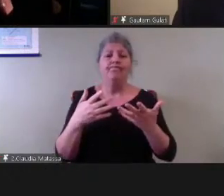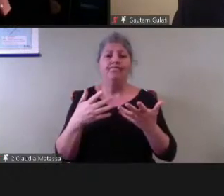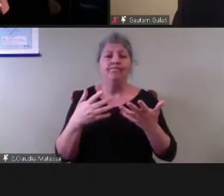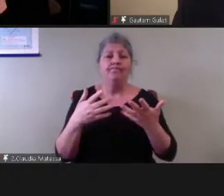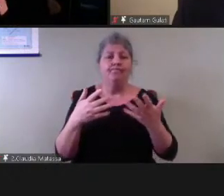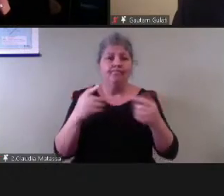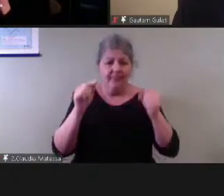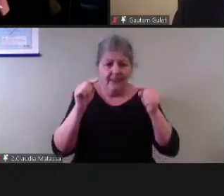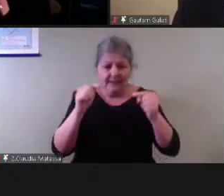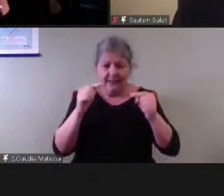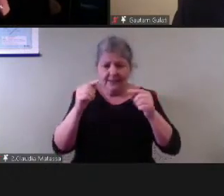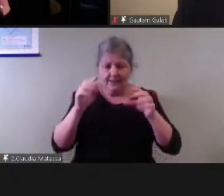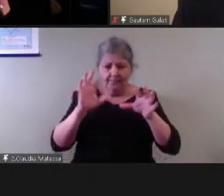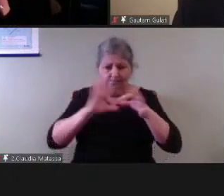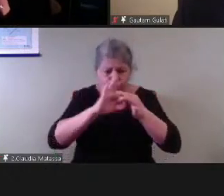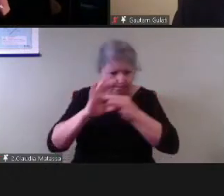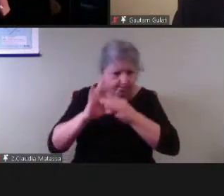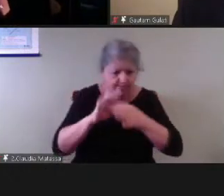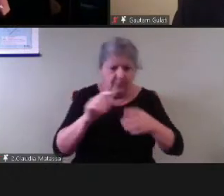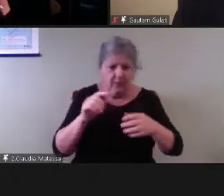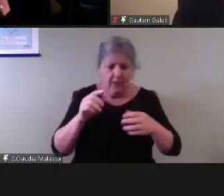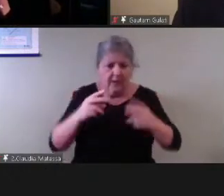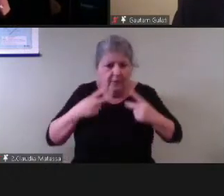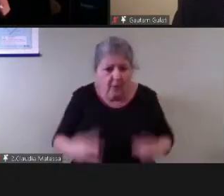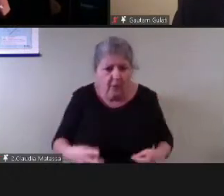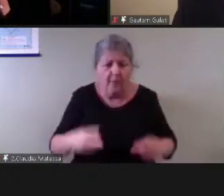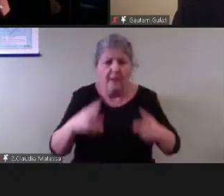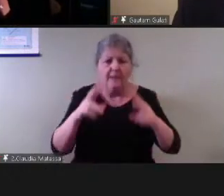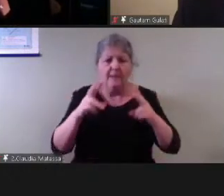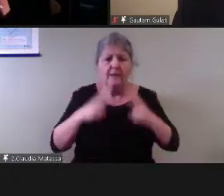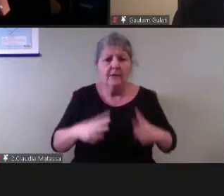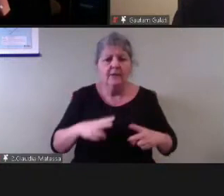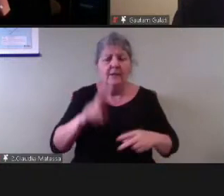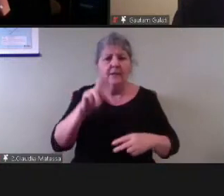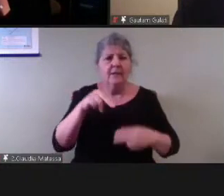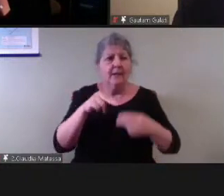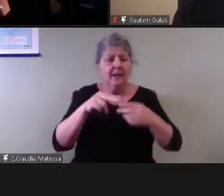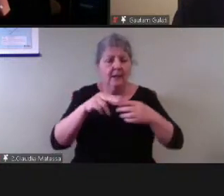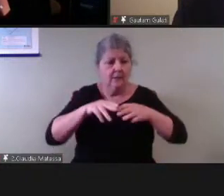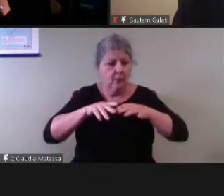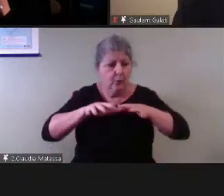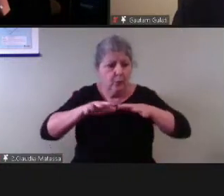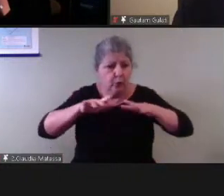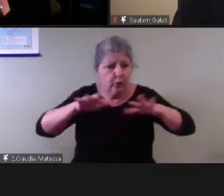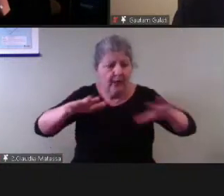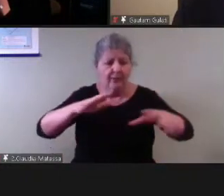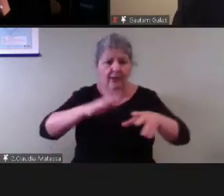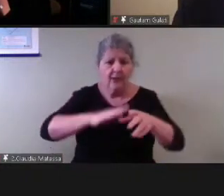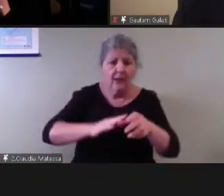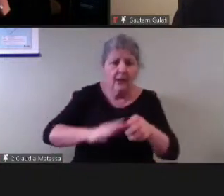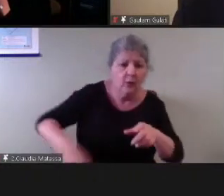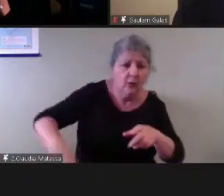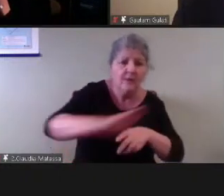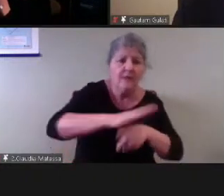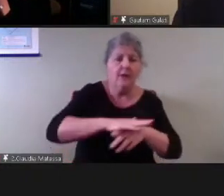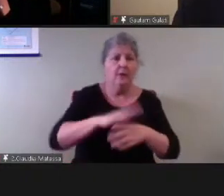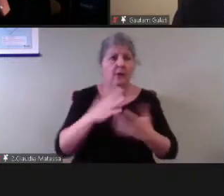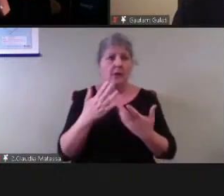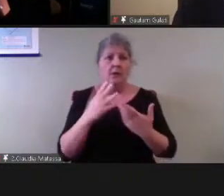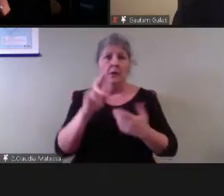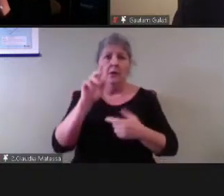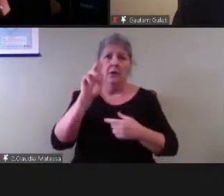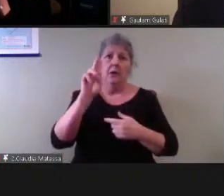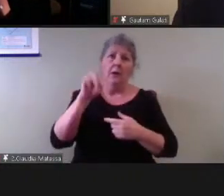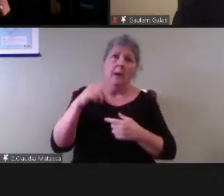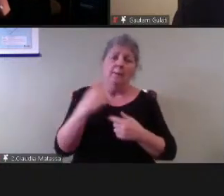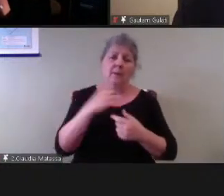that constellation of vulnerabilities can traverse huge areas that are really quite specialist in nature. And there's something,